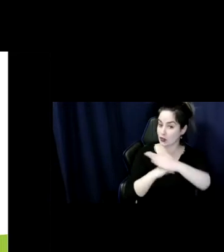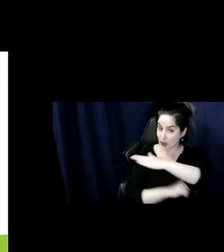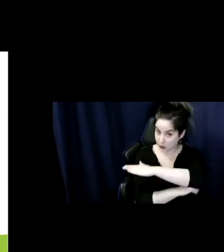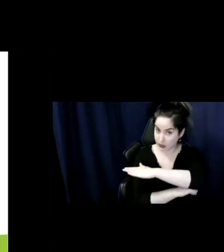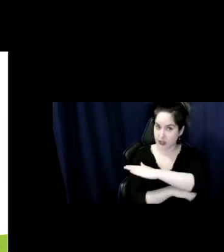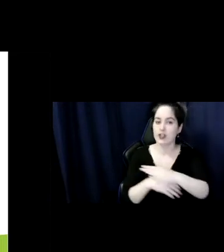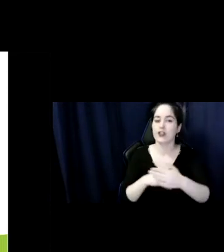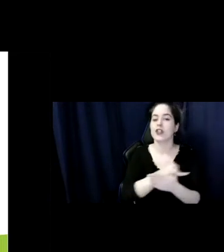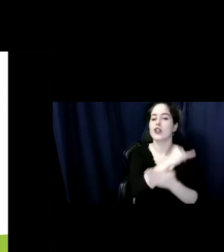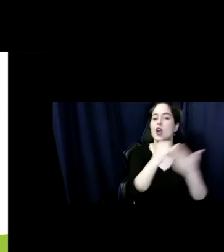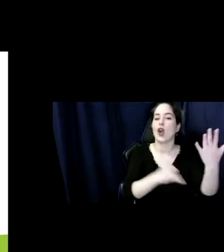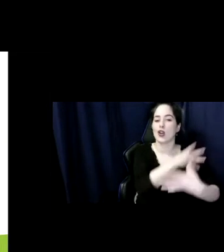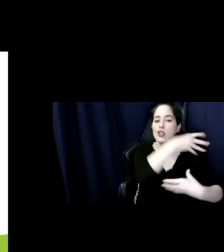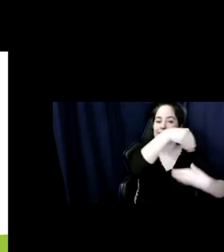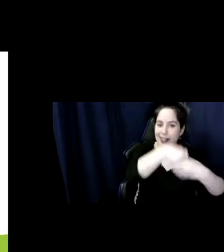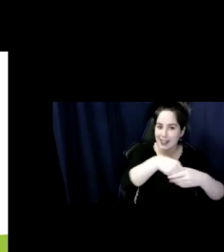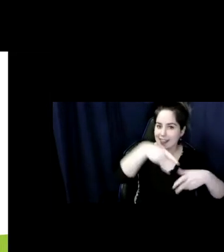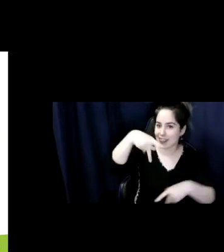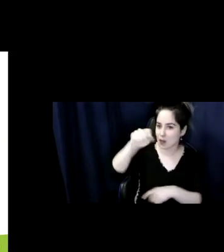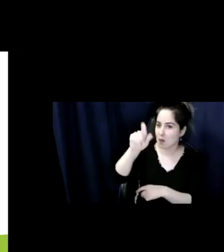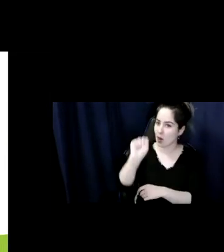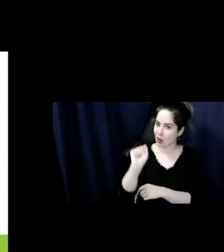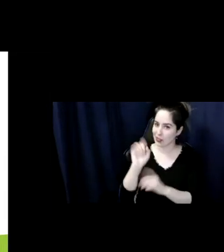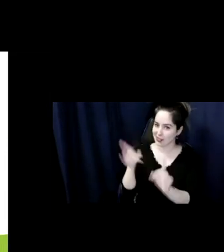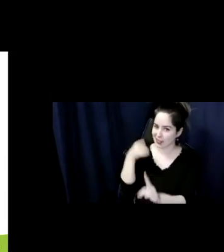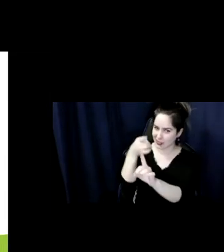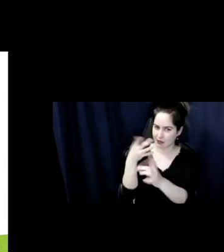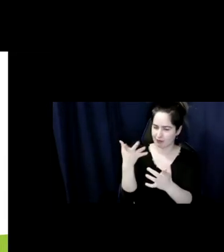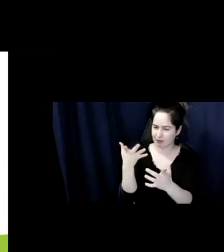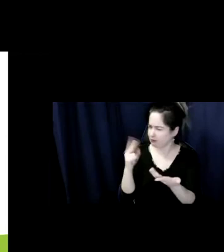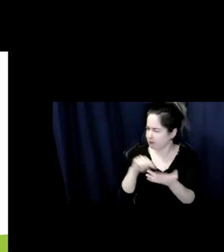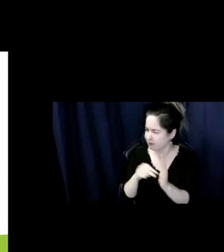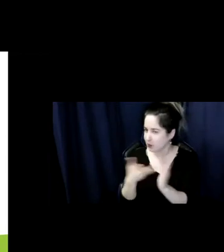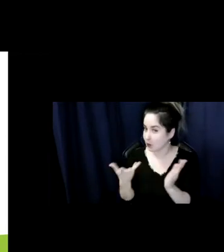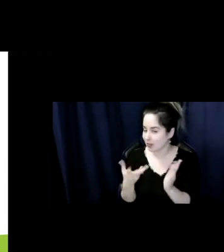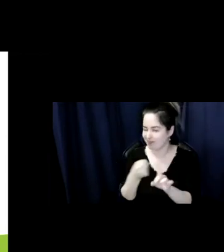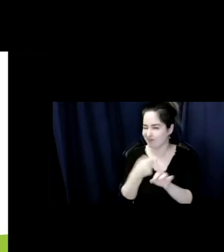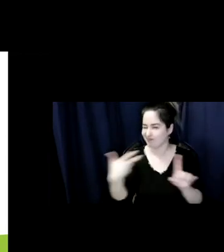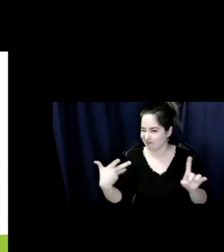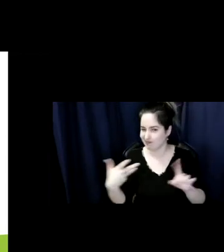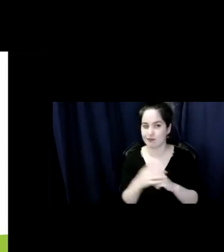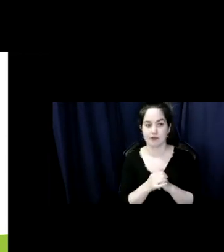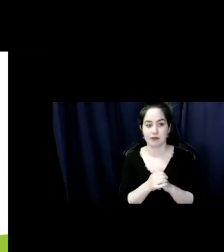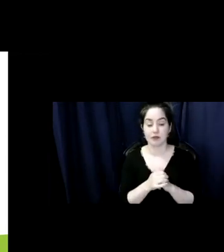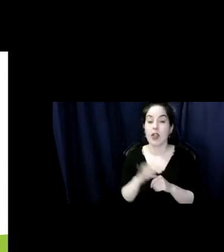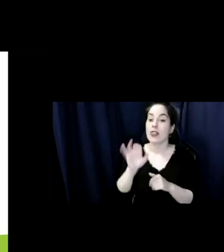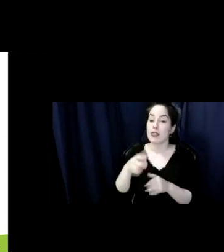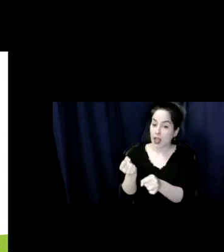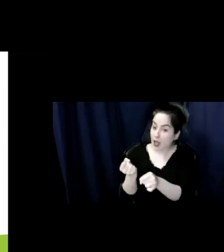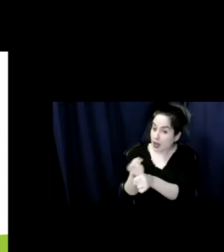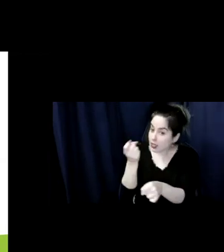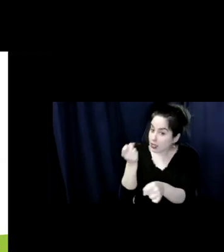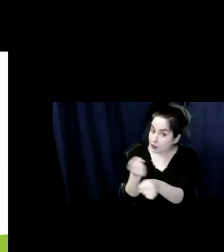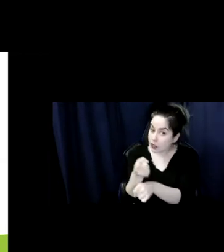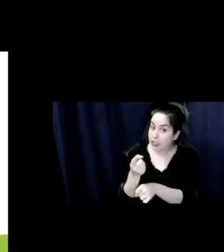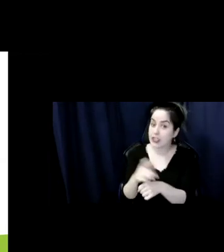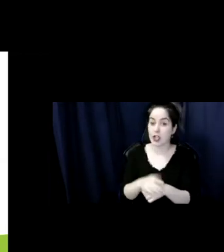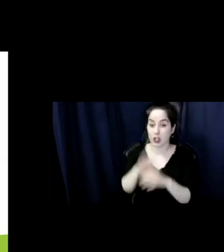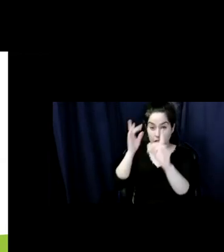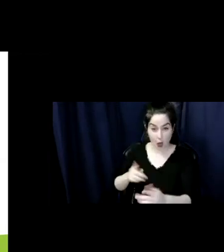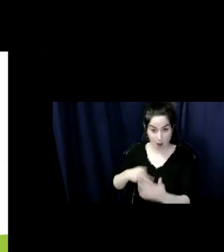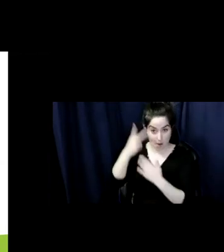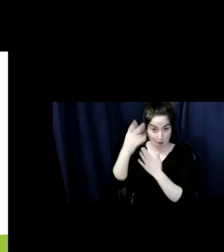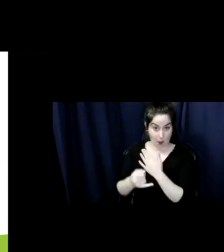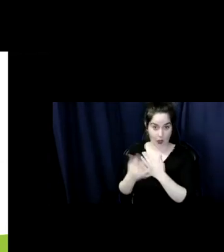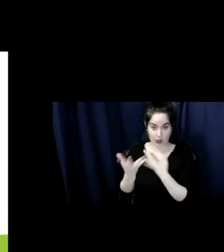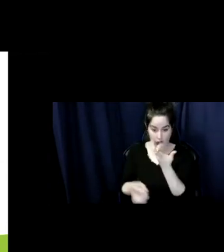So what is the Arts in the Parks initiative? Well, it's an annual initiative managed by Toronto Arts Foundation that supports